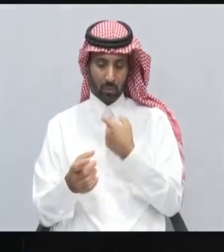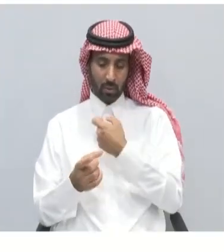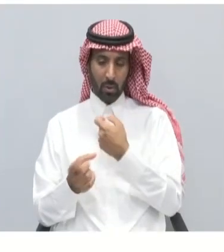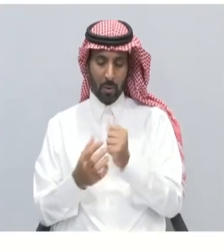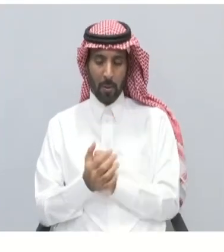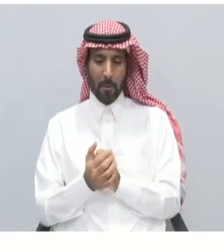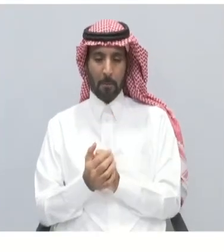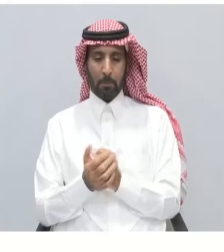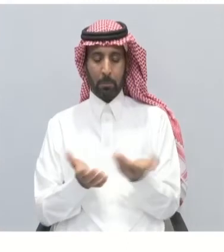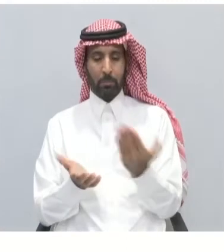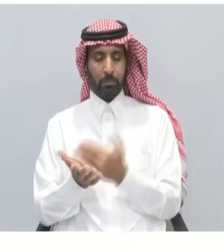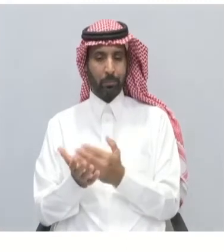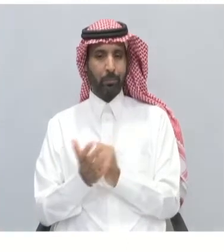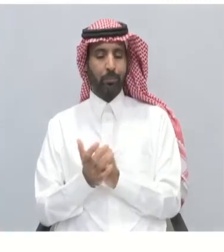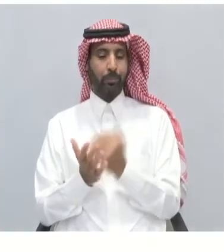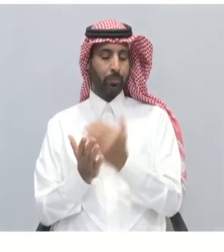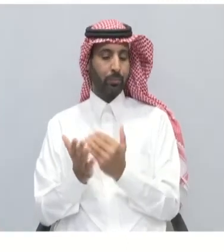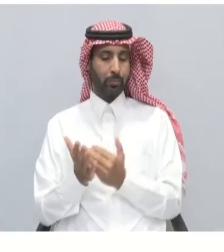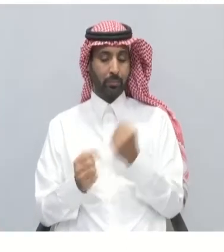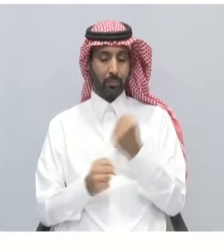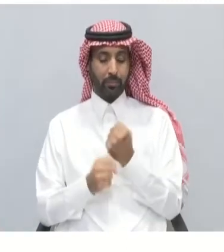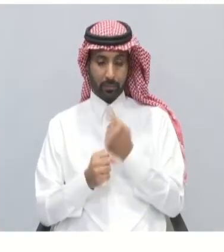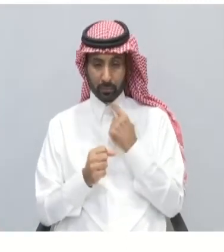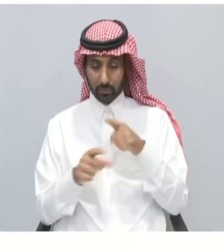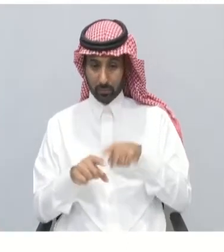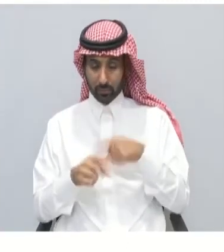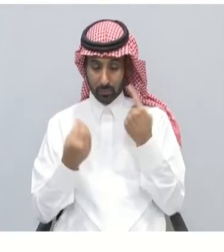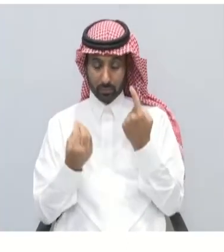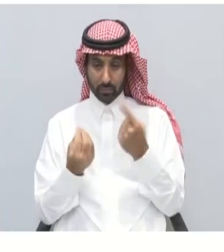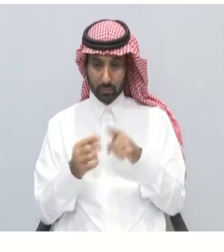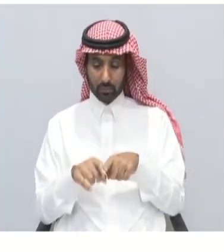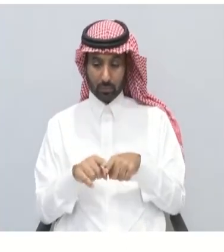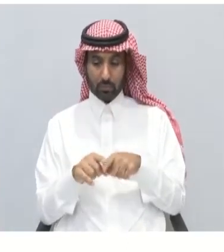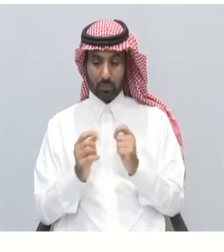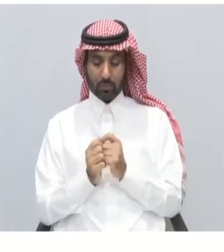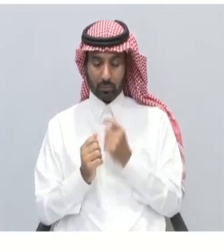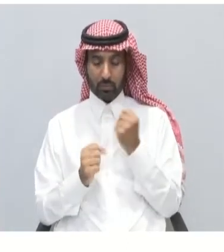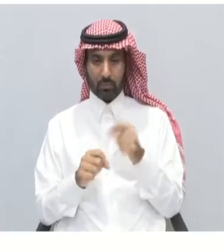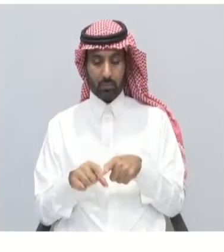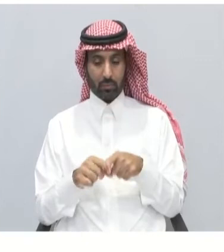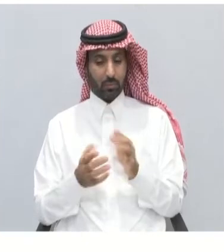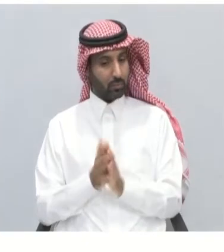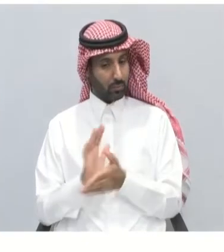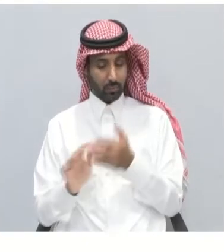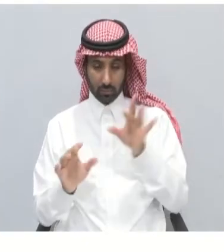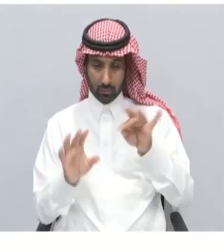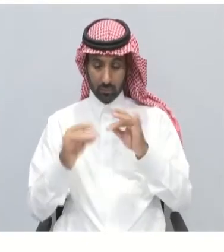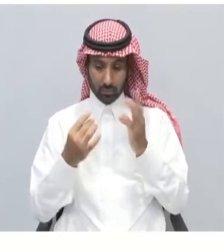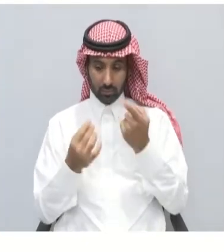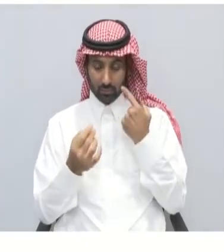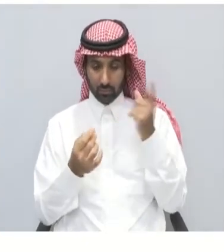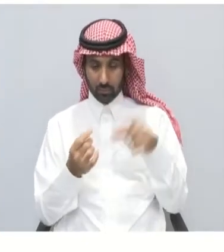them. Then work in pairs. You will not work alone. You have to work with a partner. After you choose